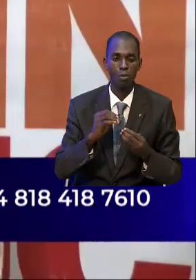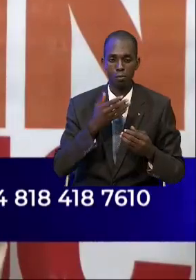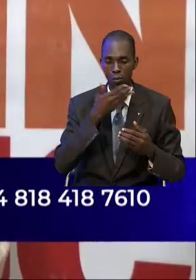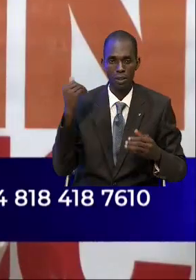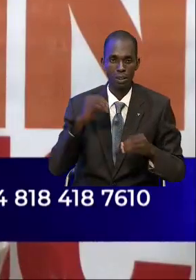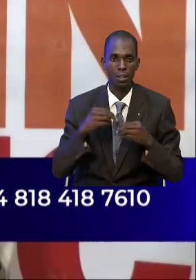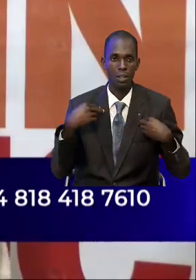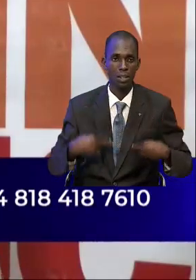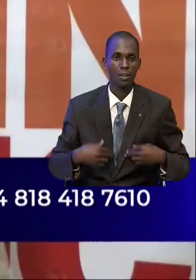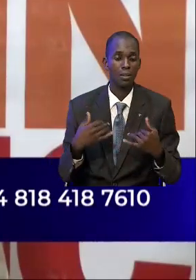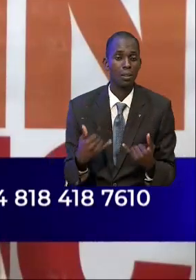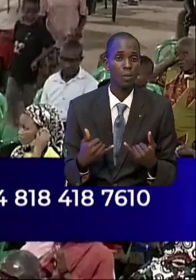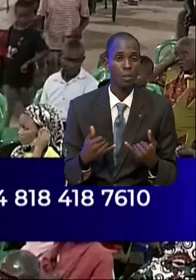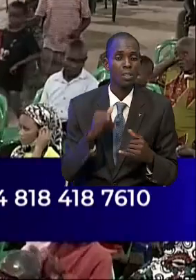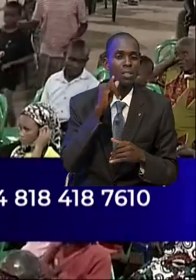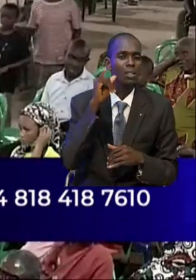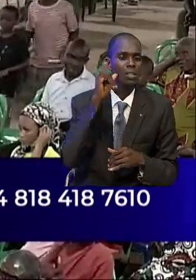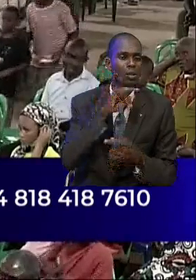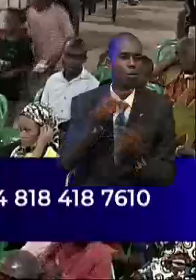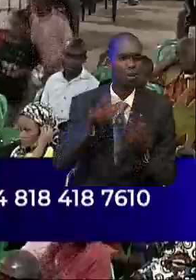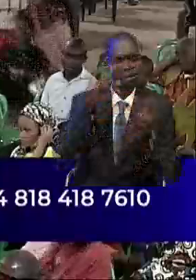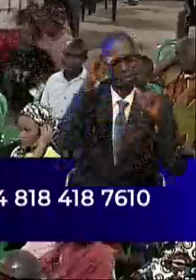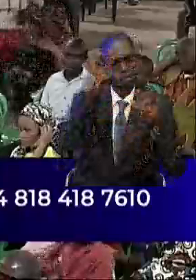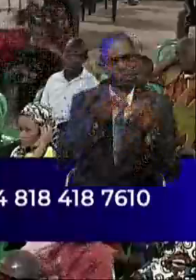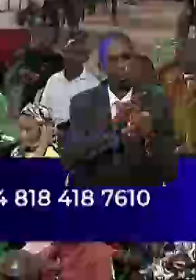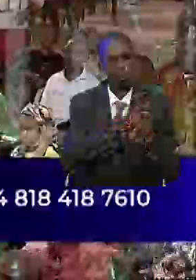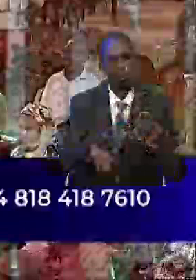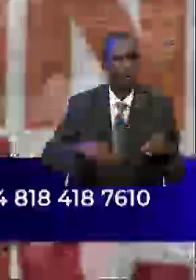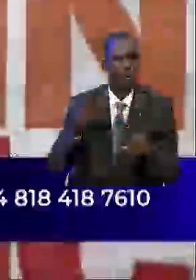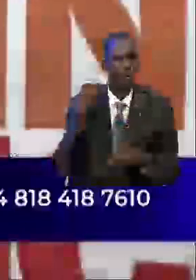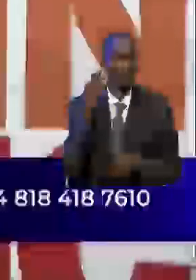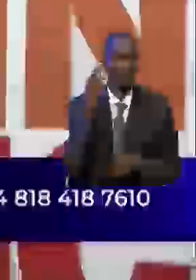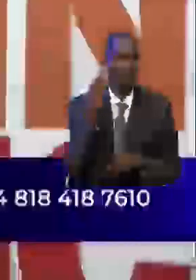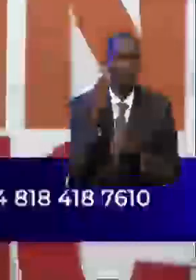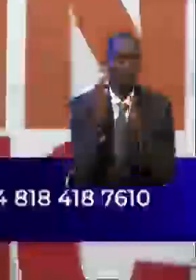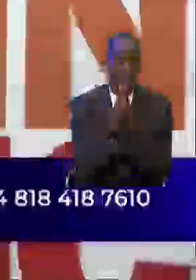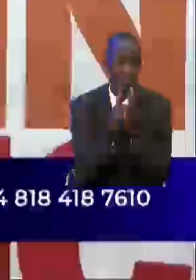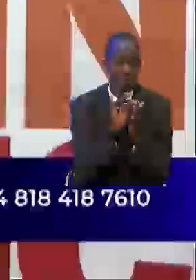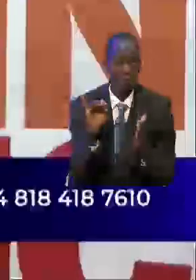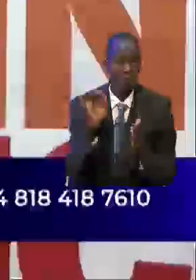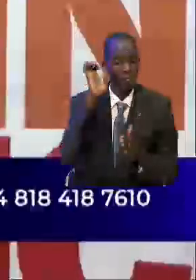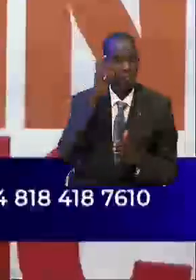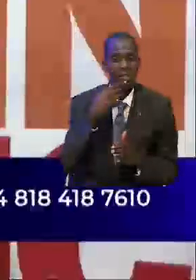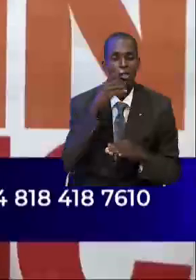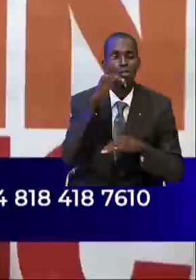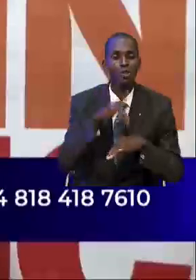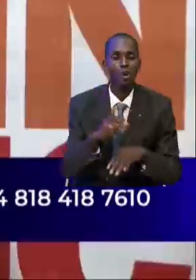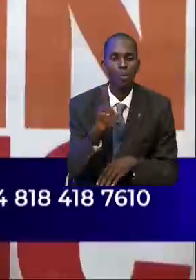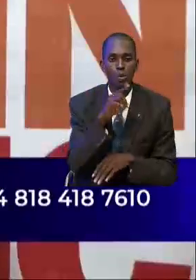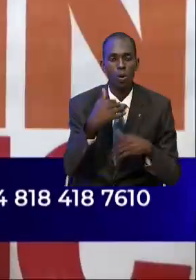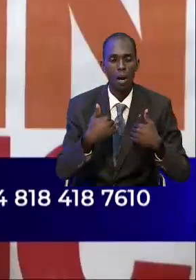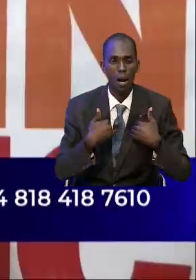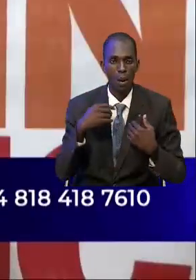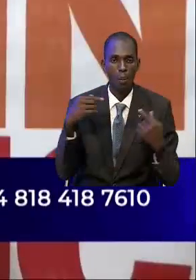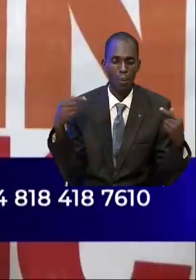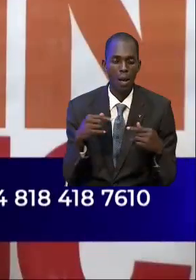I'm healthier than that. Praise the Lord. So yesterday, when our father-in-law was preaching, he said that you